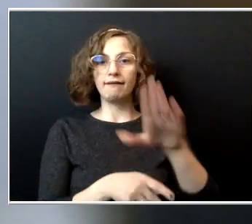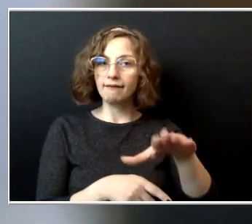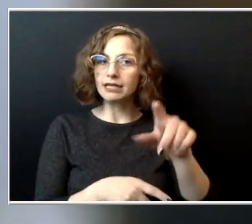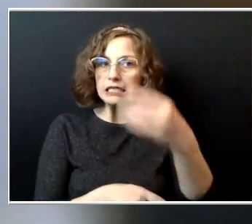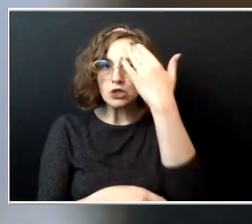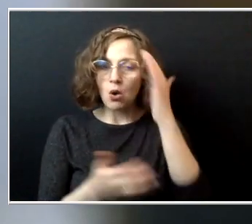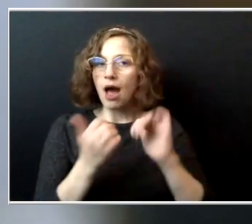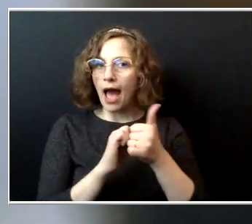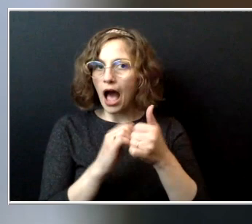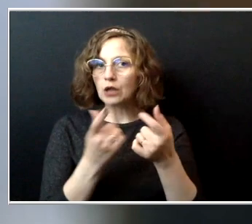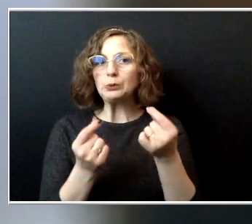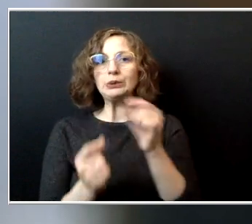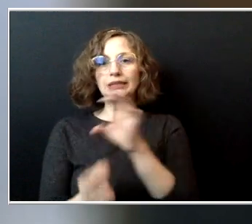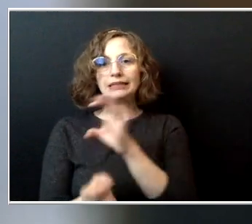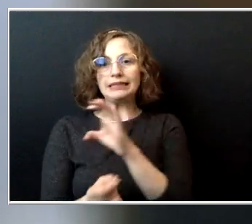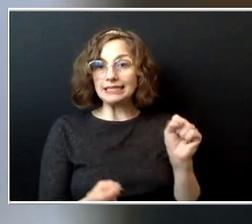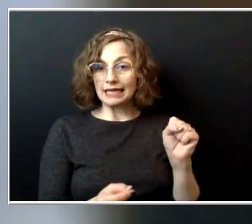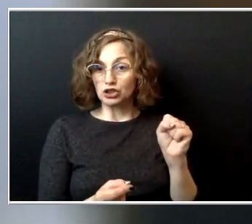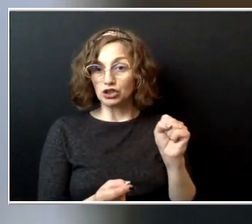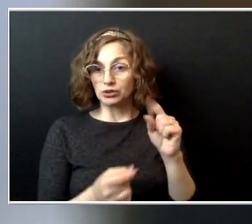needed, and then